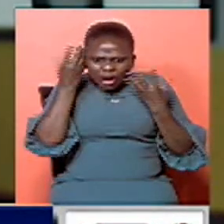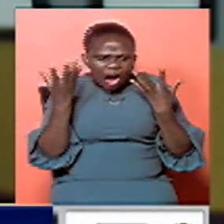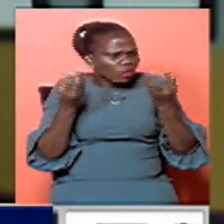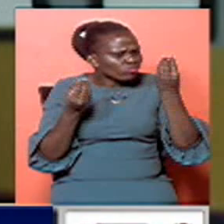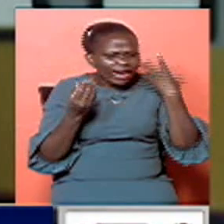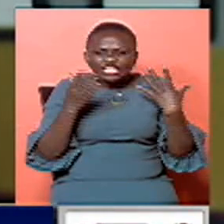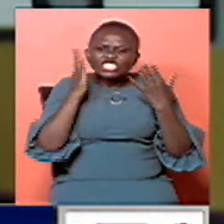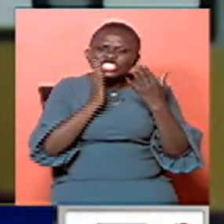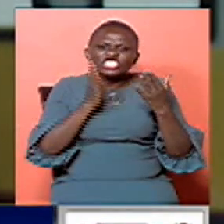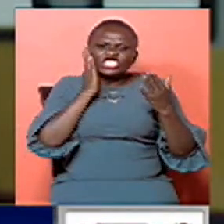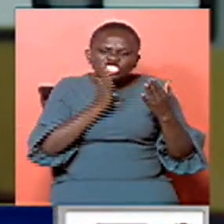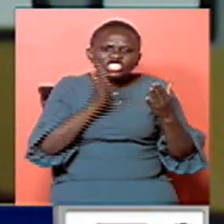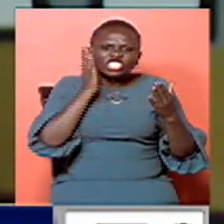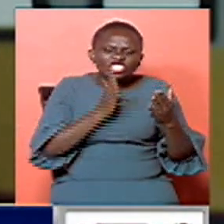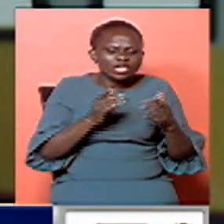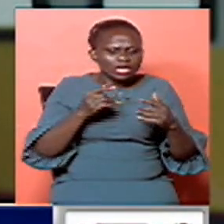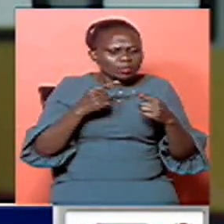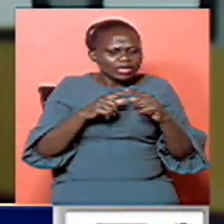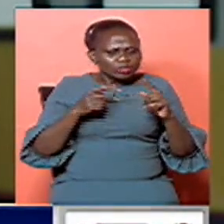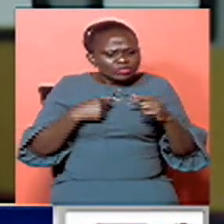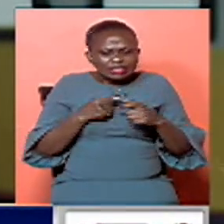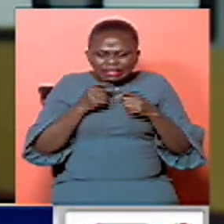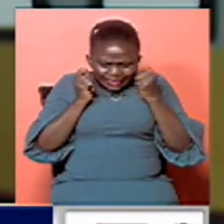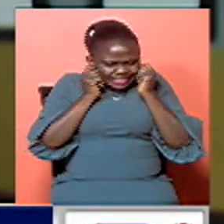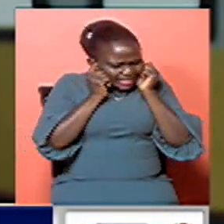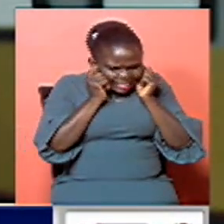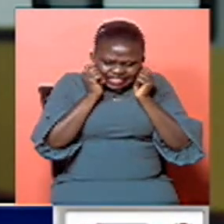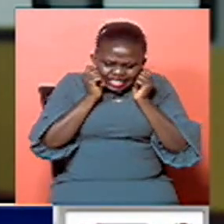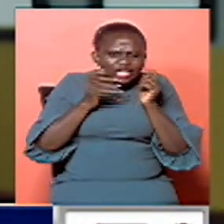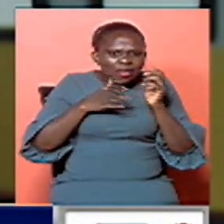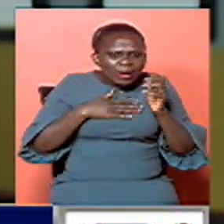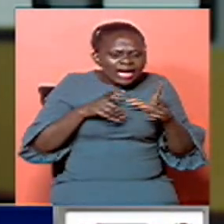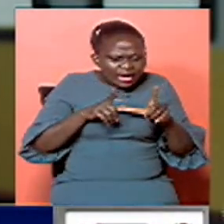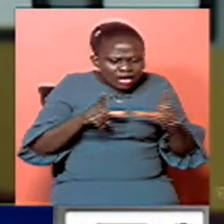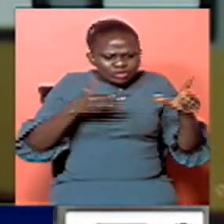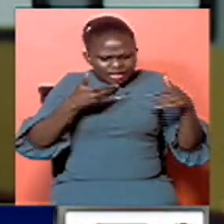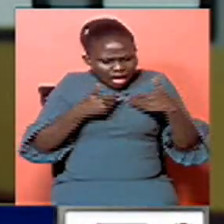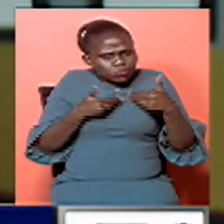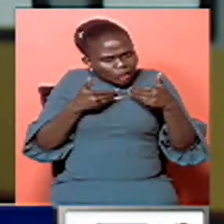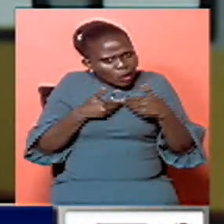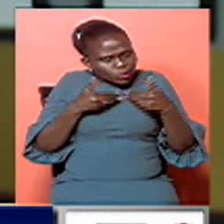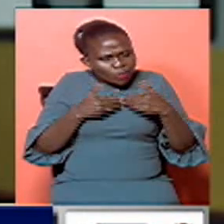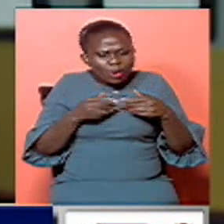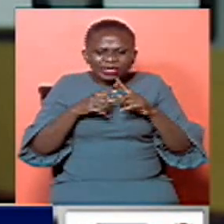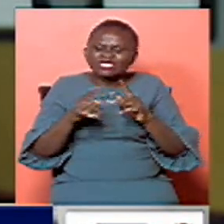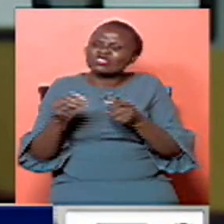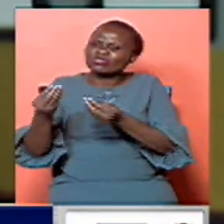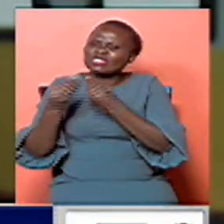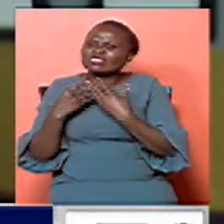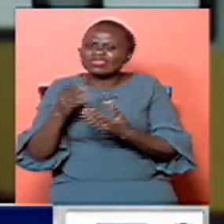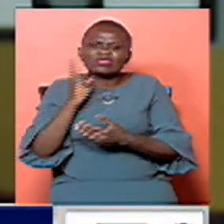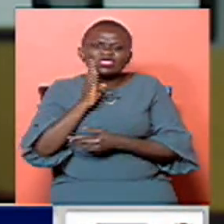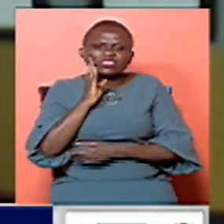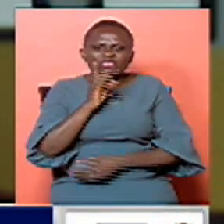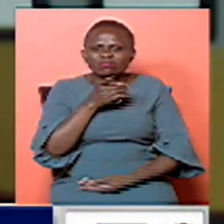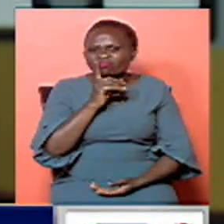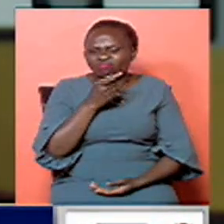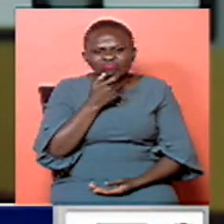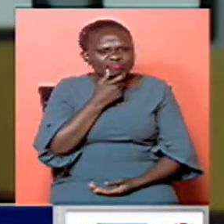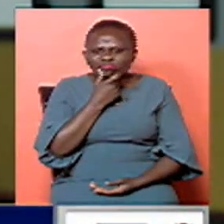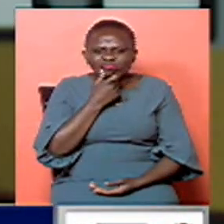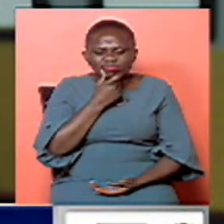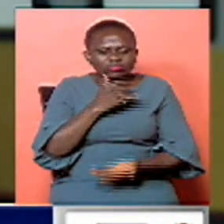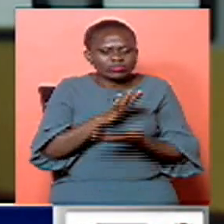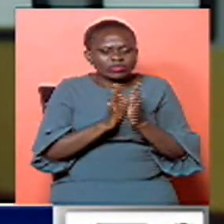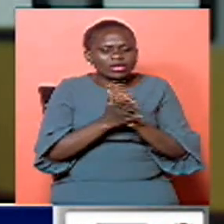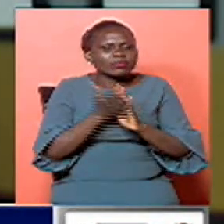brain with English, and I'm battling with it with the language that I speak in my home. That becomes a